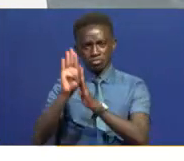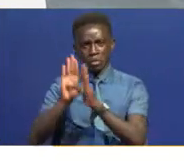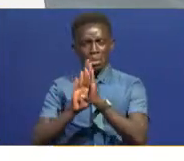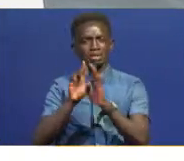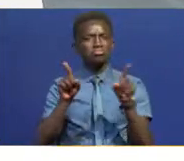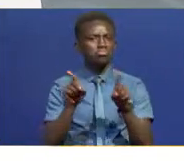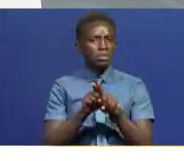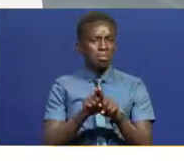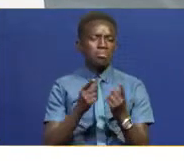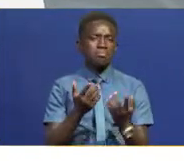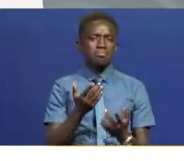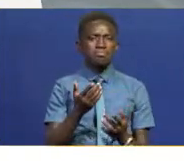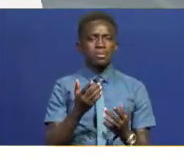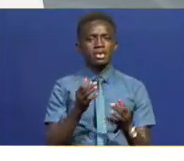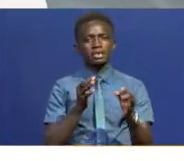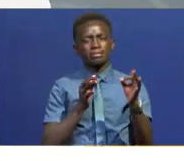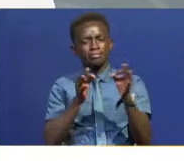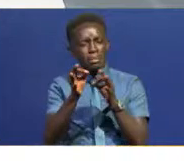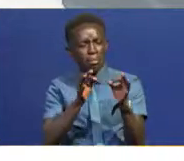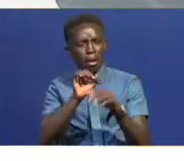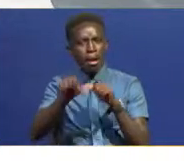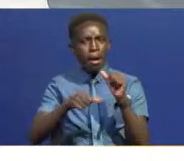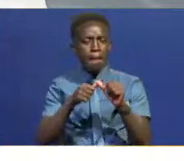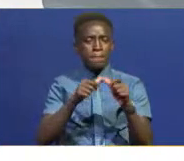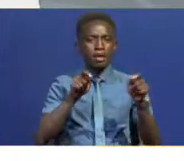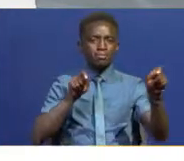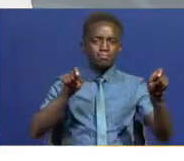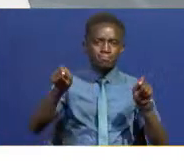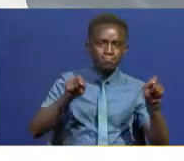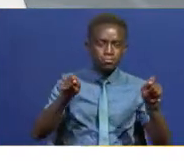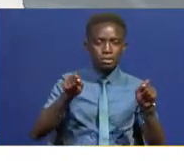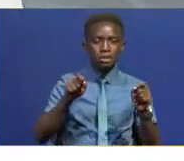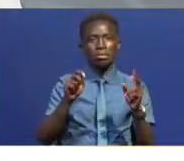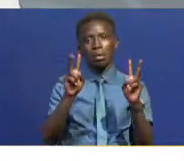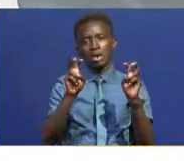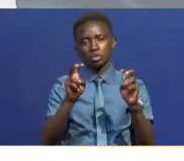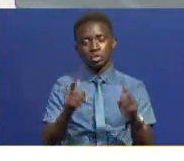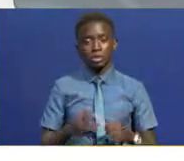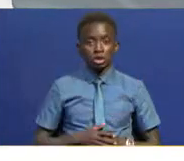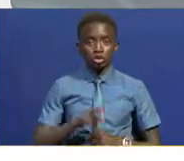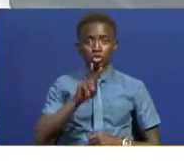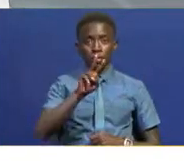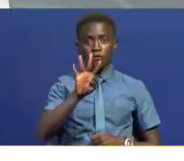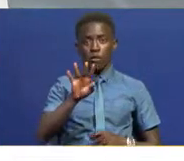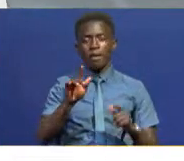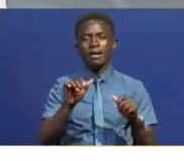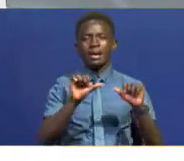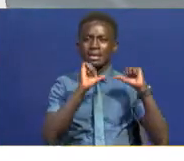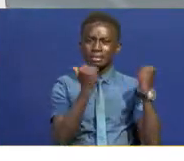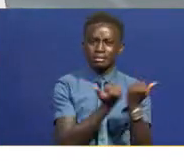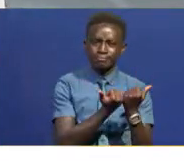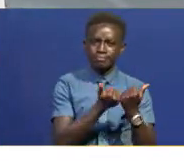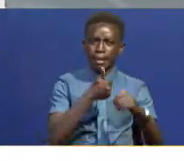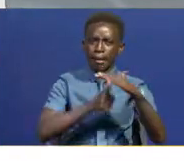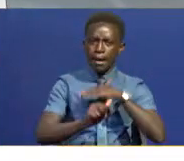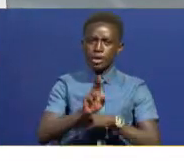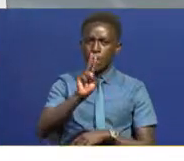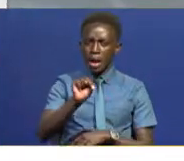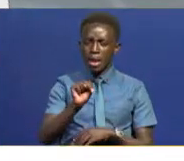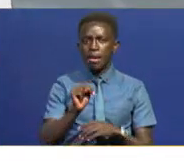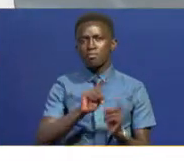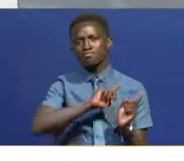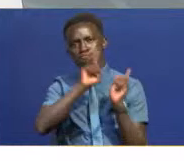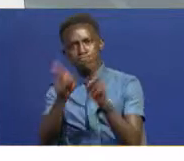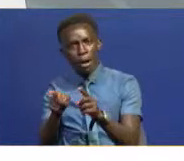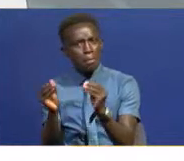rights and governance issues. Approximately 24 agencies under the UN attended the meeting with the UN resident coordinator